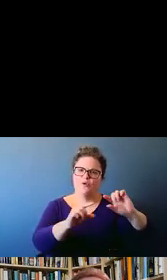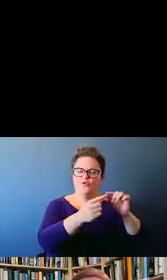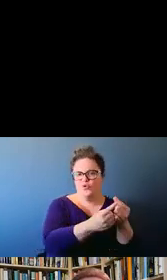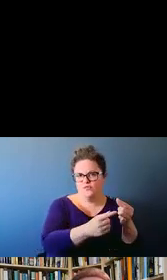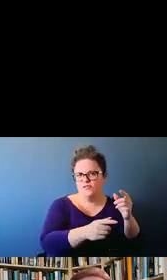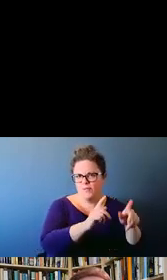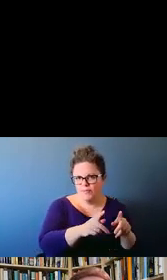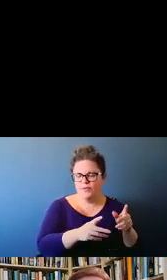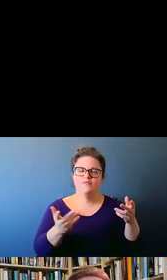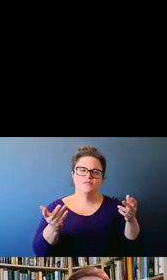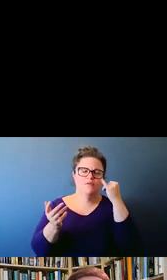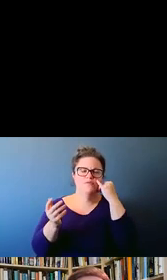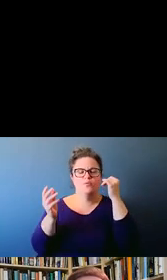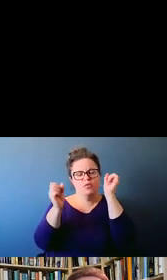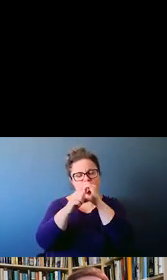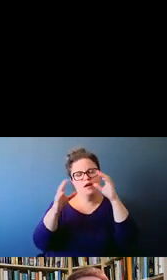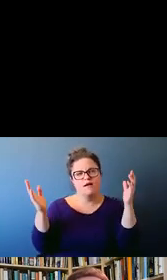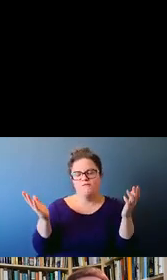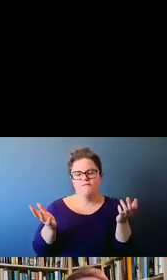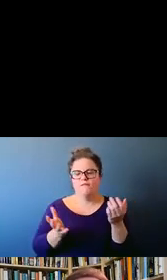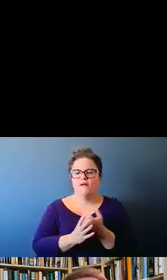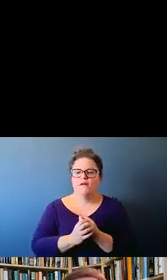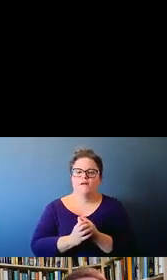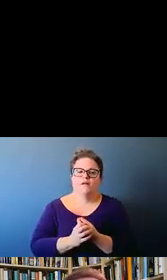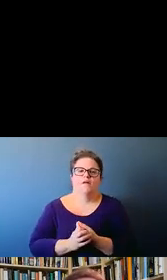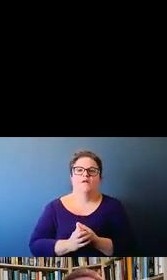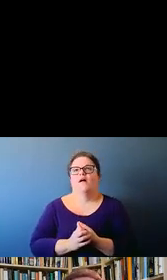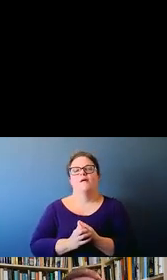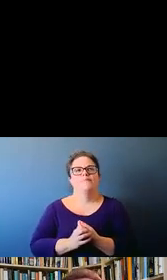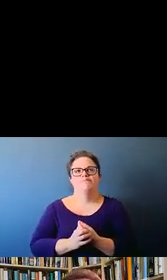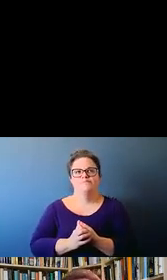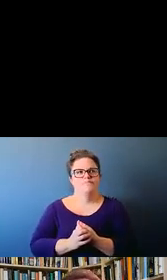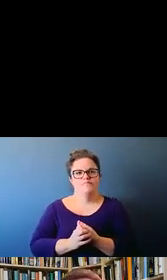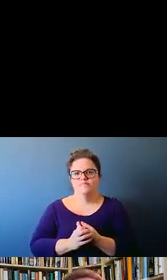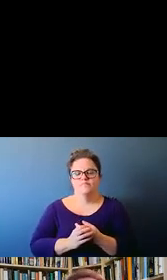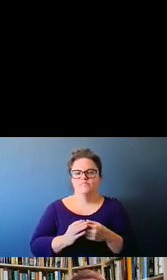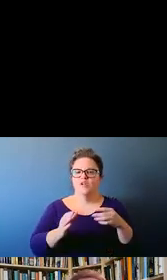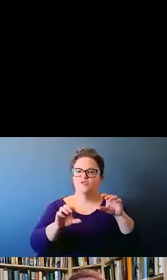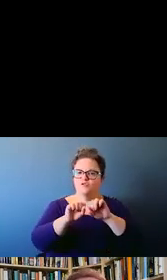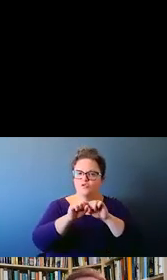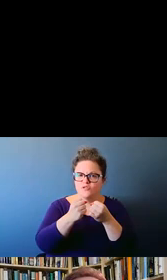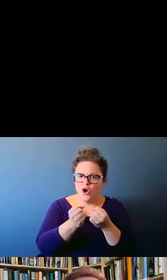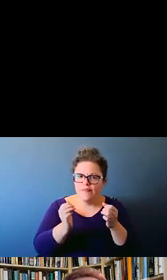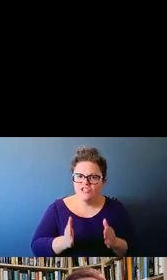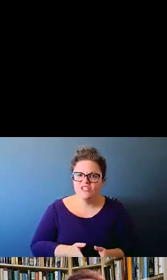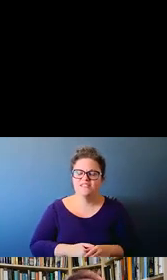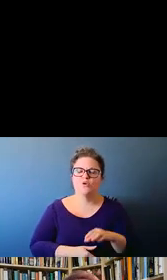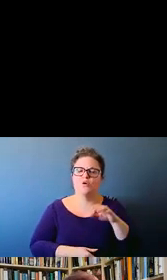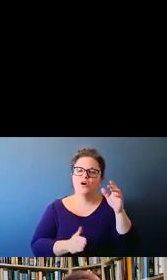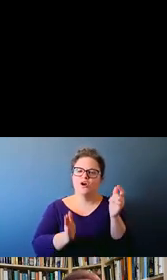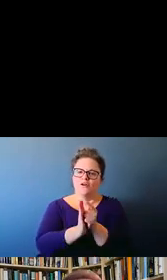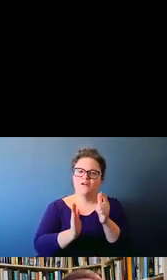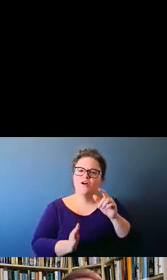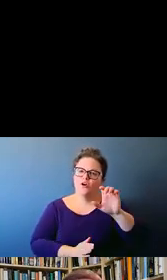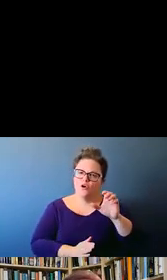of what sociologists or criminologists or economists or